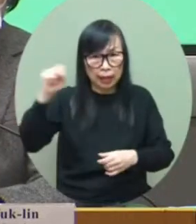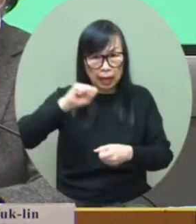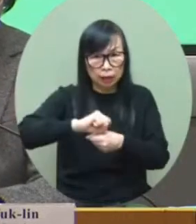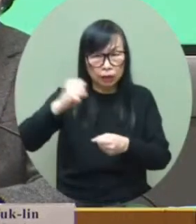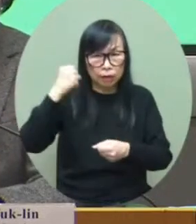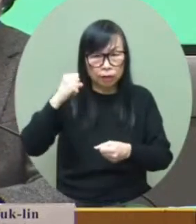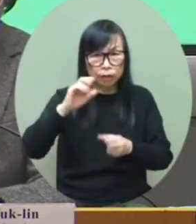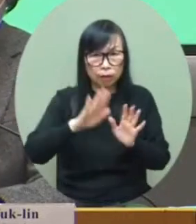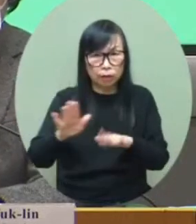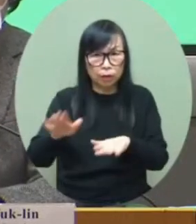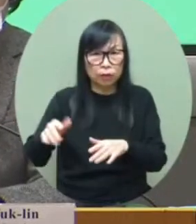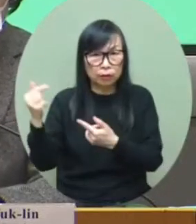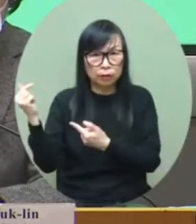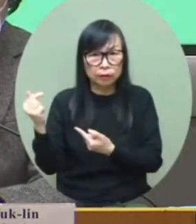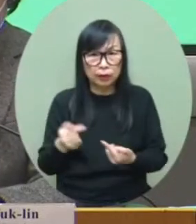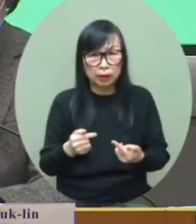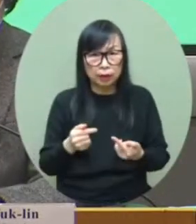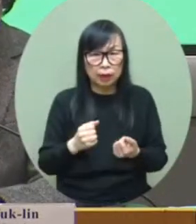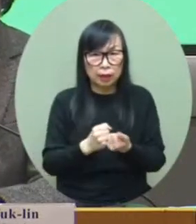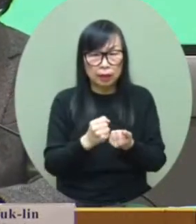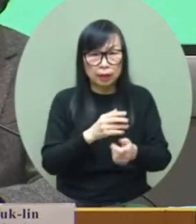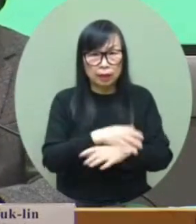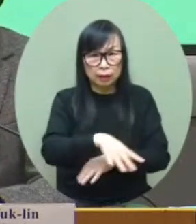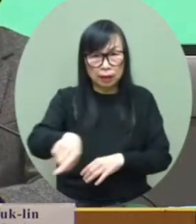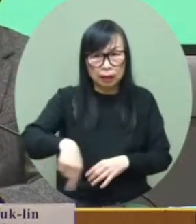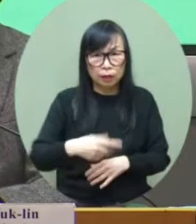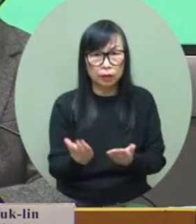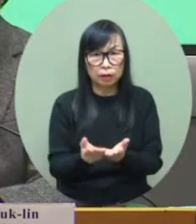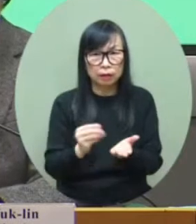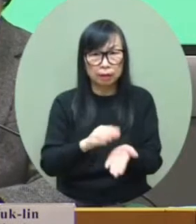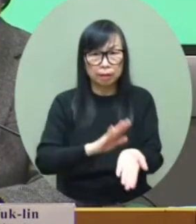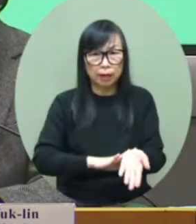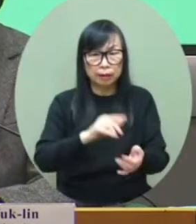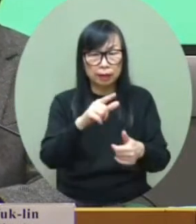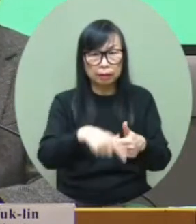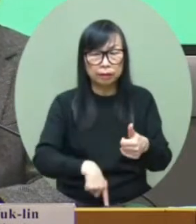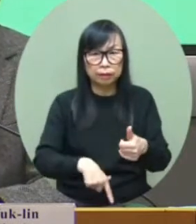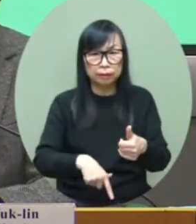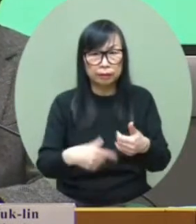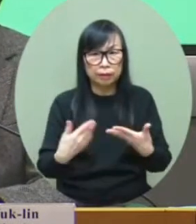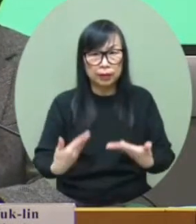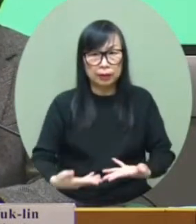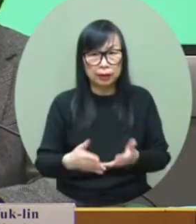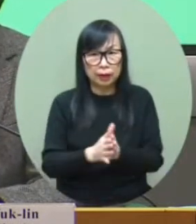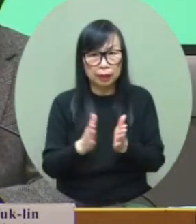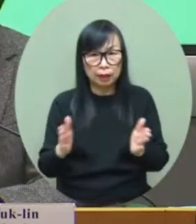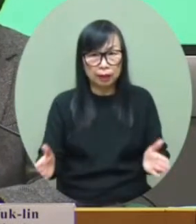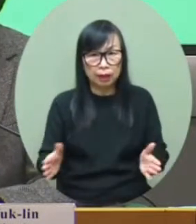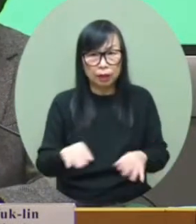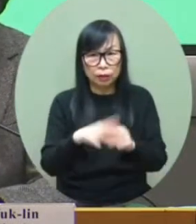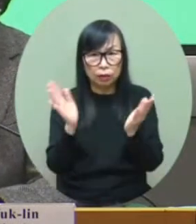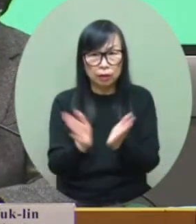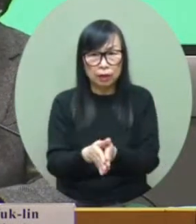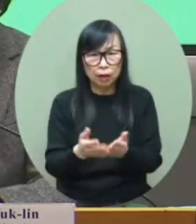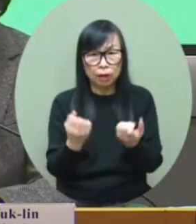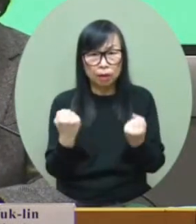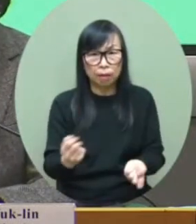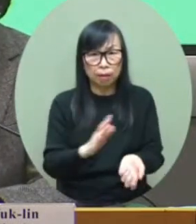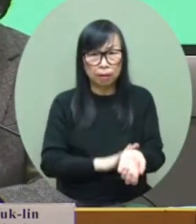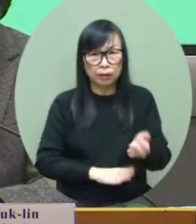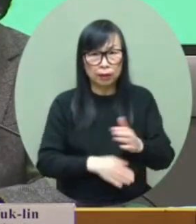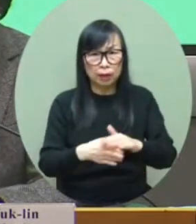telemedicine consultation. The hospital authority has stepped up its level of services to support confirmed patients in the